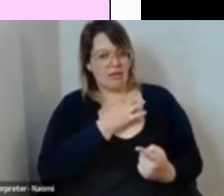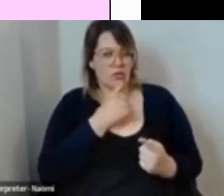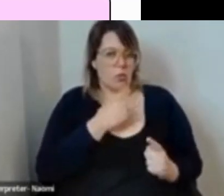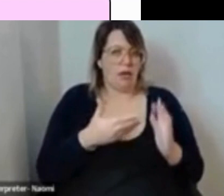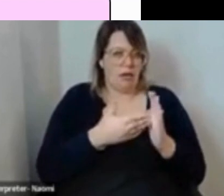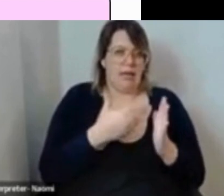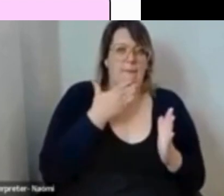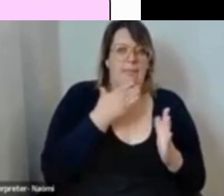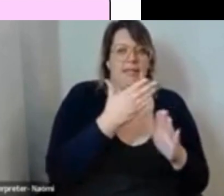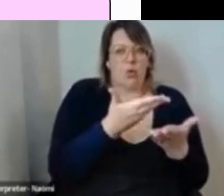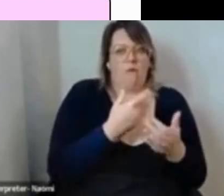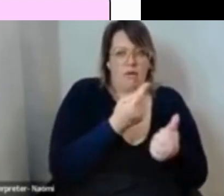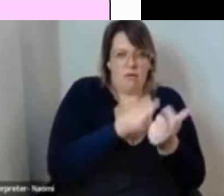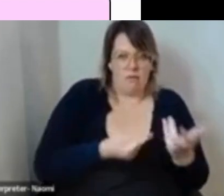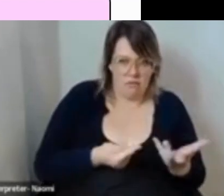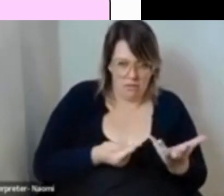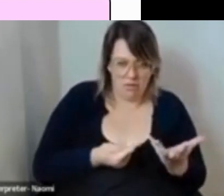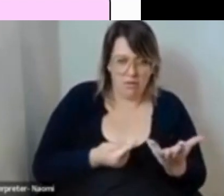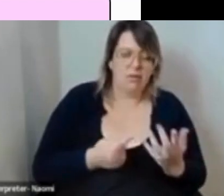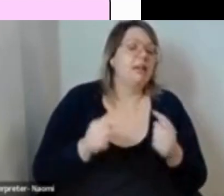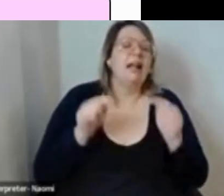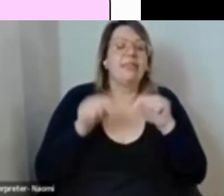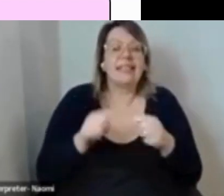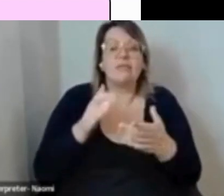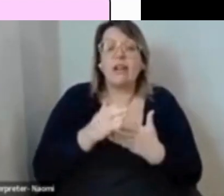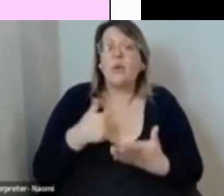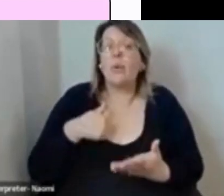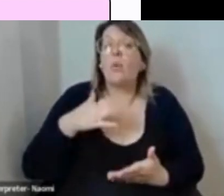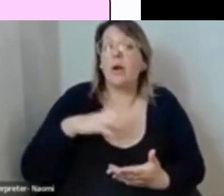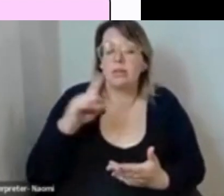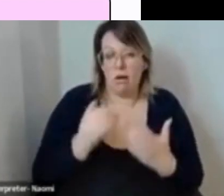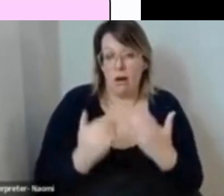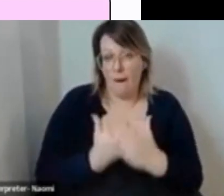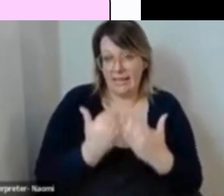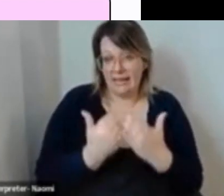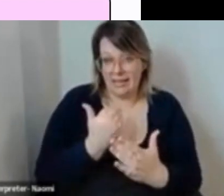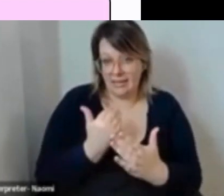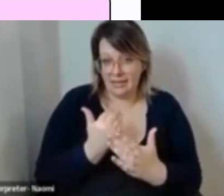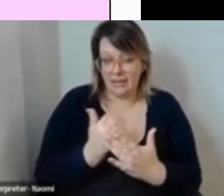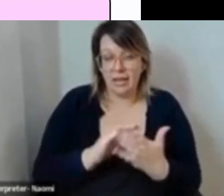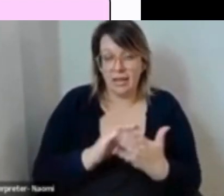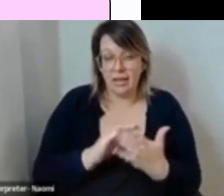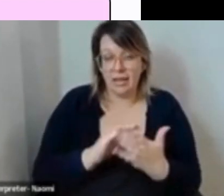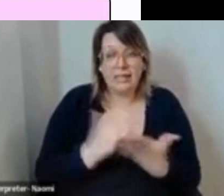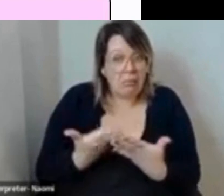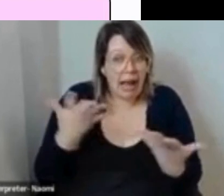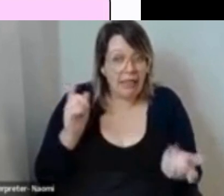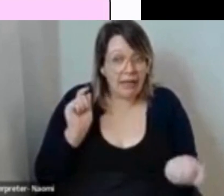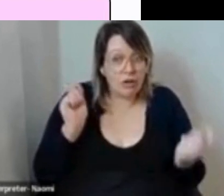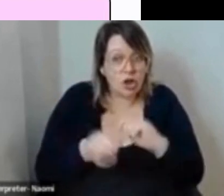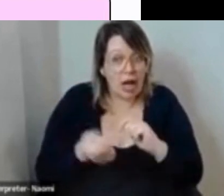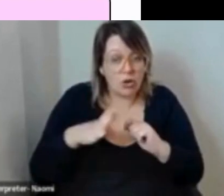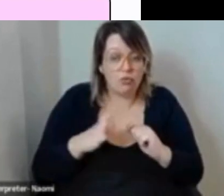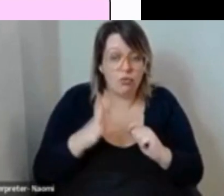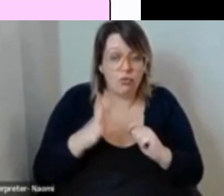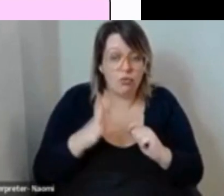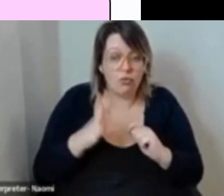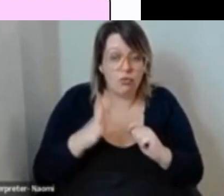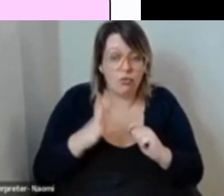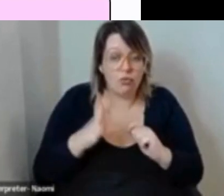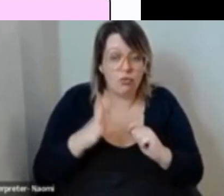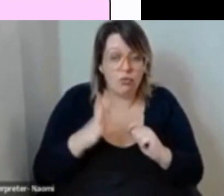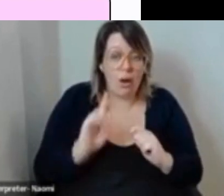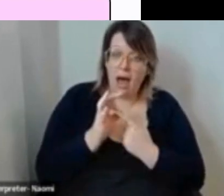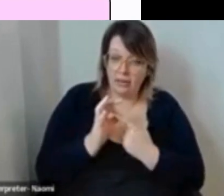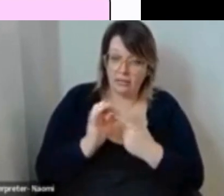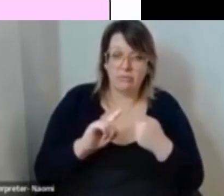that we're primarily looking for updates. These can include anything important that might have changed since you submitted your application, as